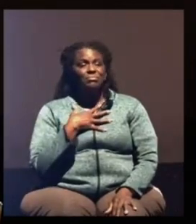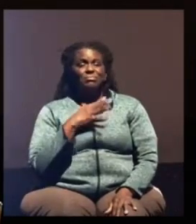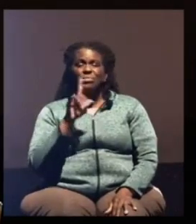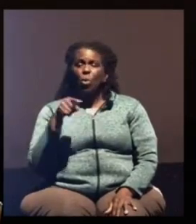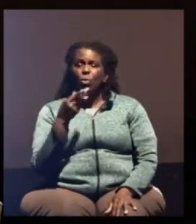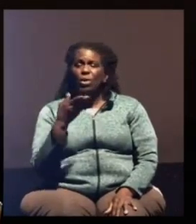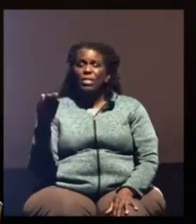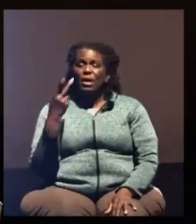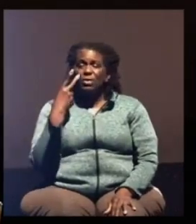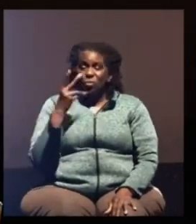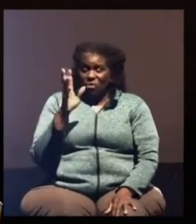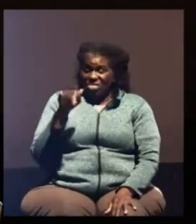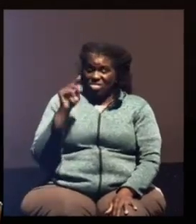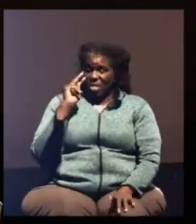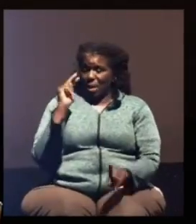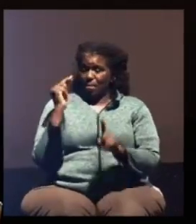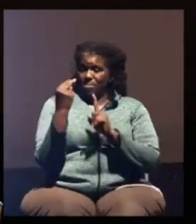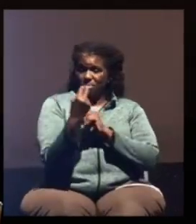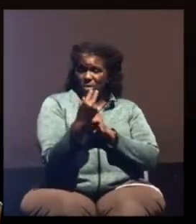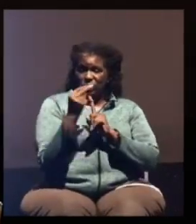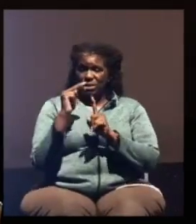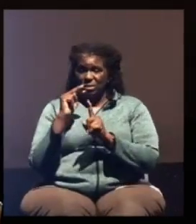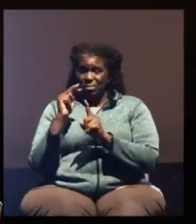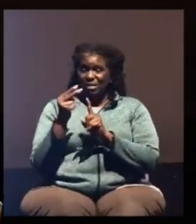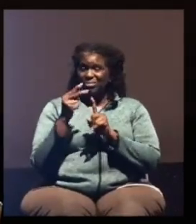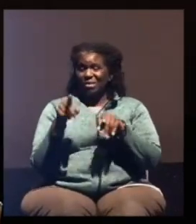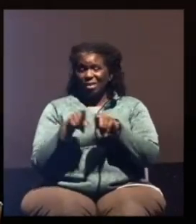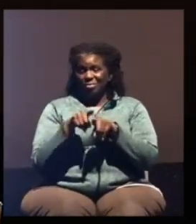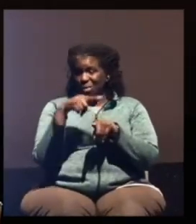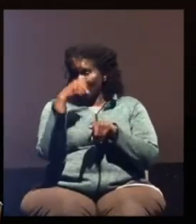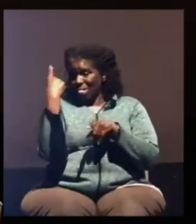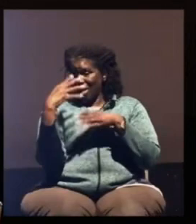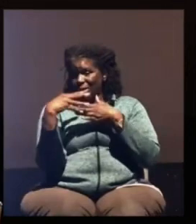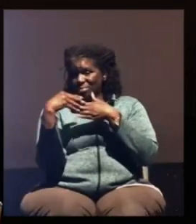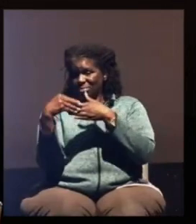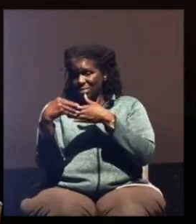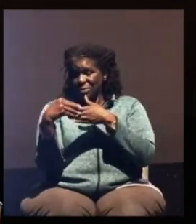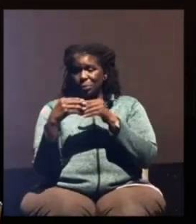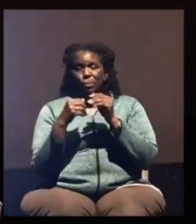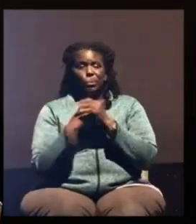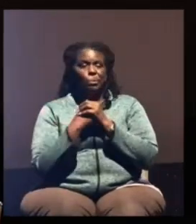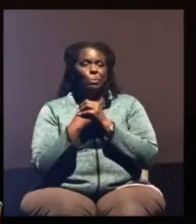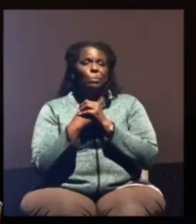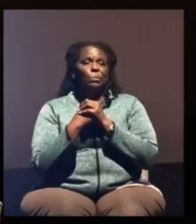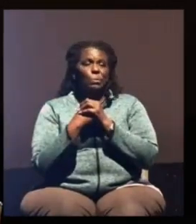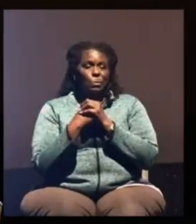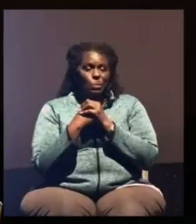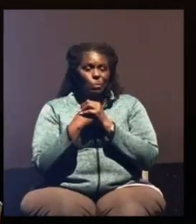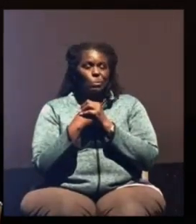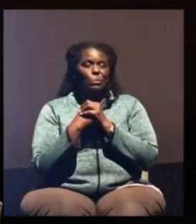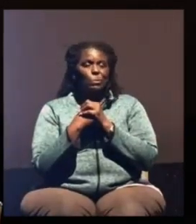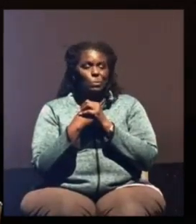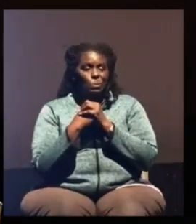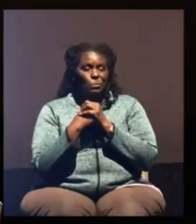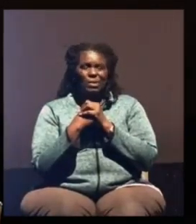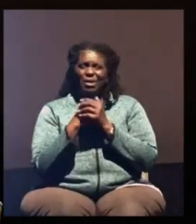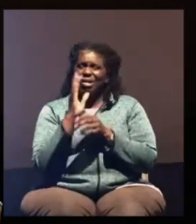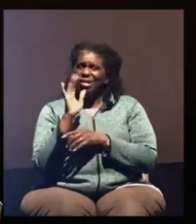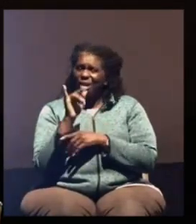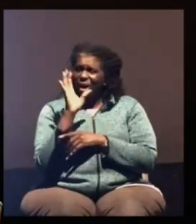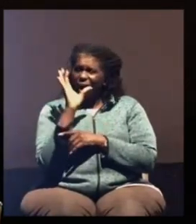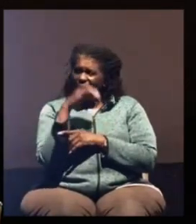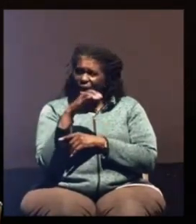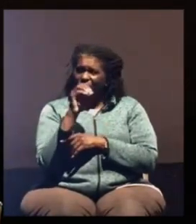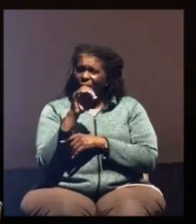saw from that perspective. And, you know, it's really kind of odd that